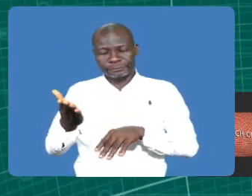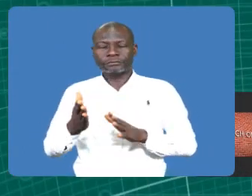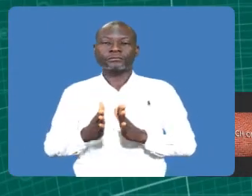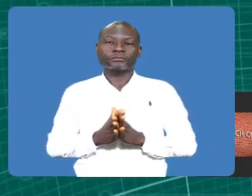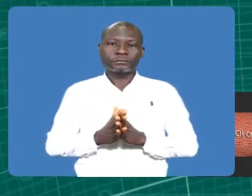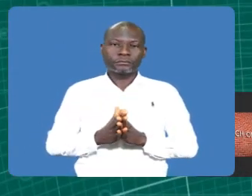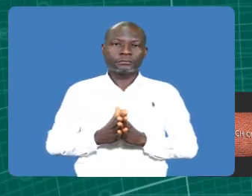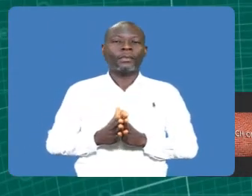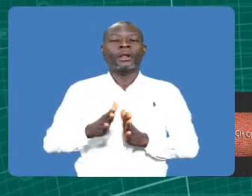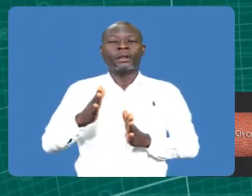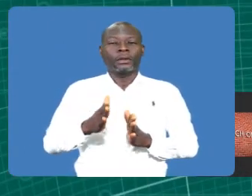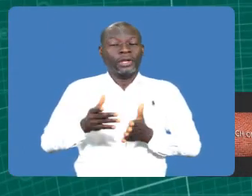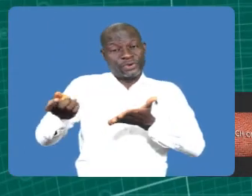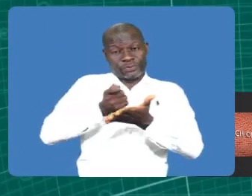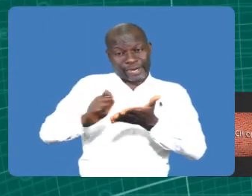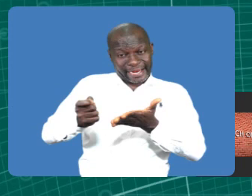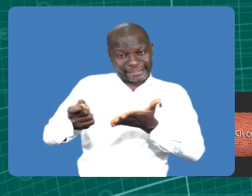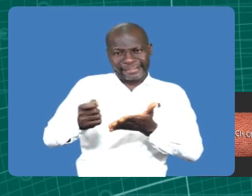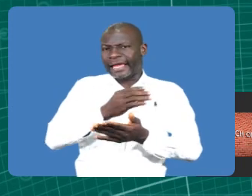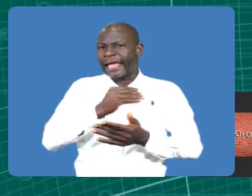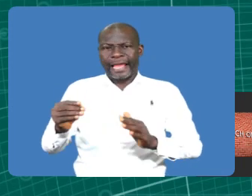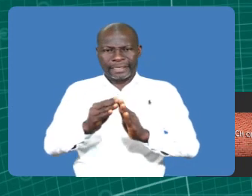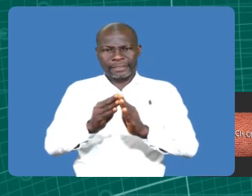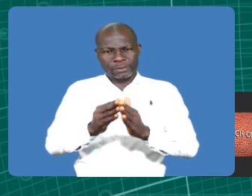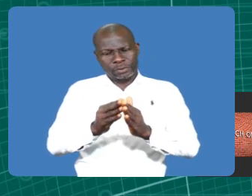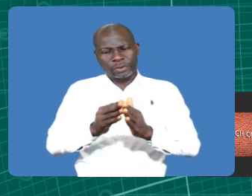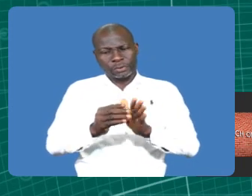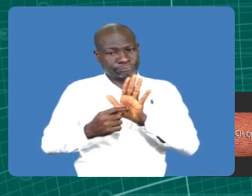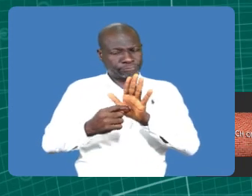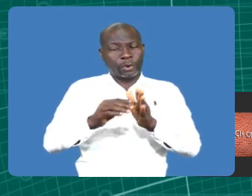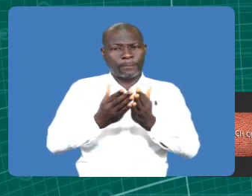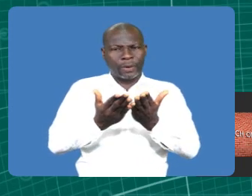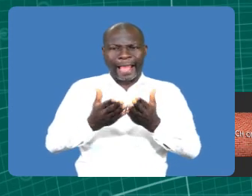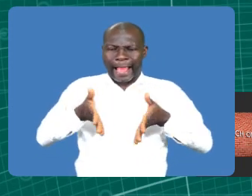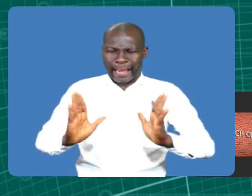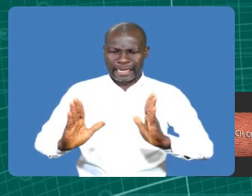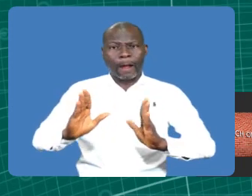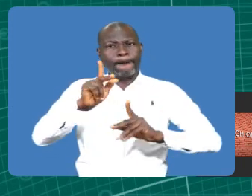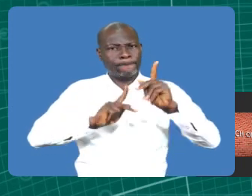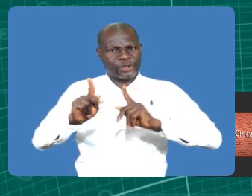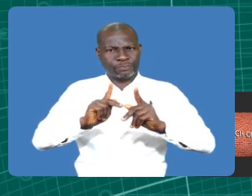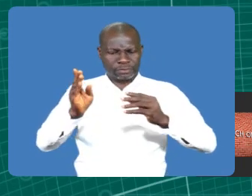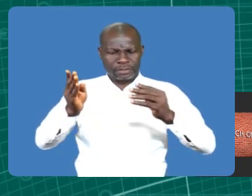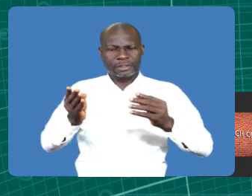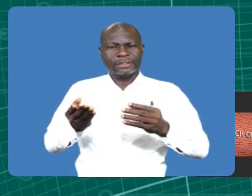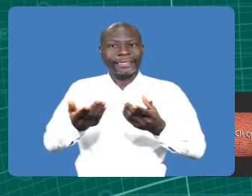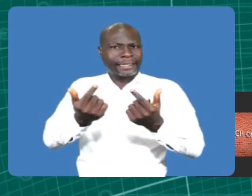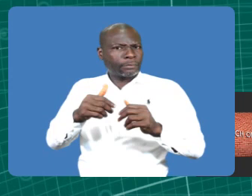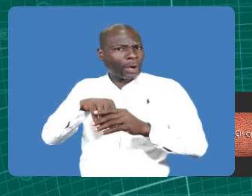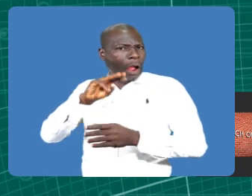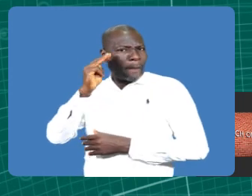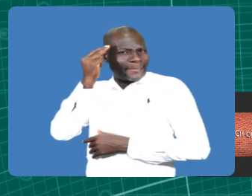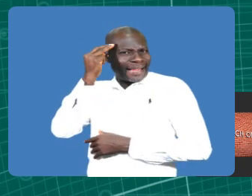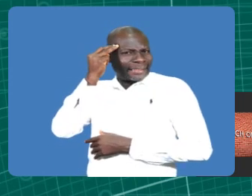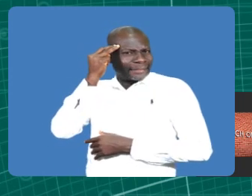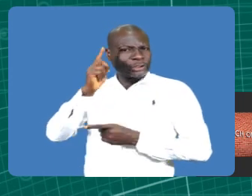When we write and publish books, we allow people to enter into the chambers of